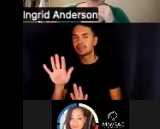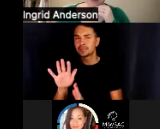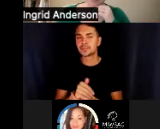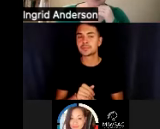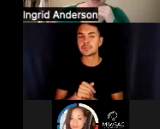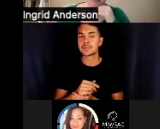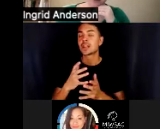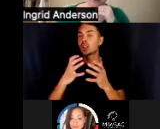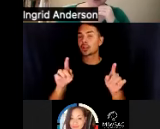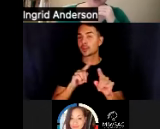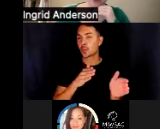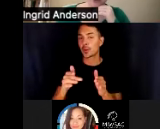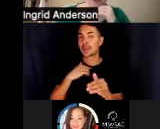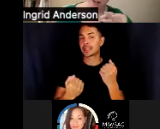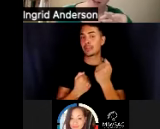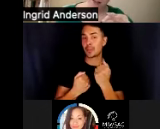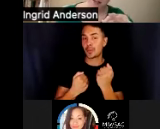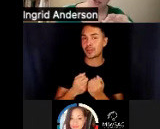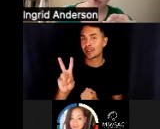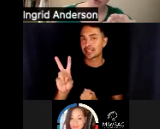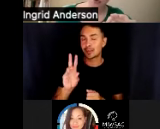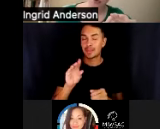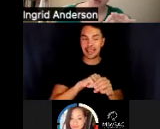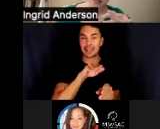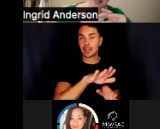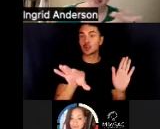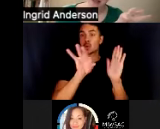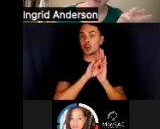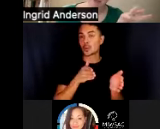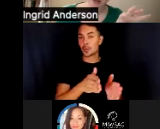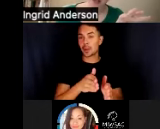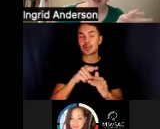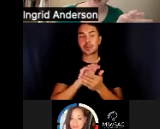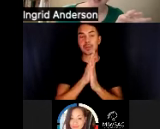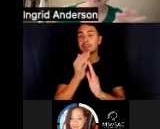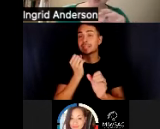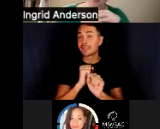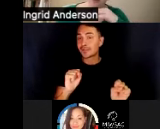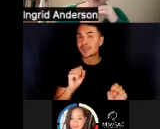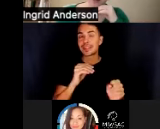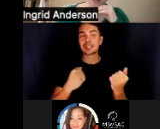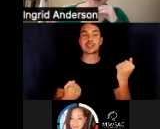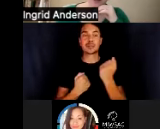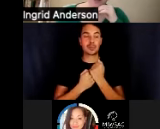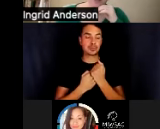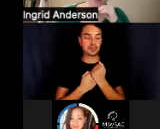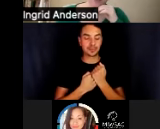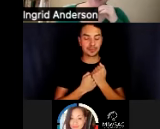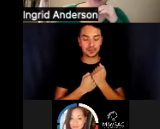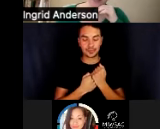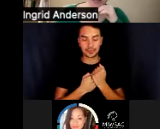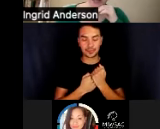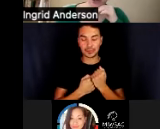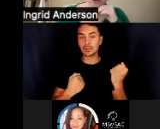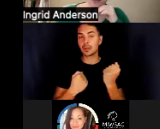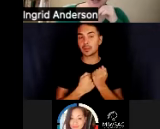a victim in their chosen way to get safe and to support them